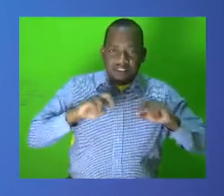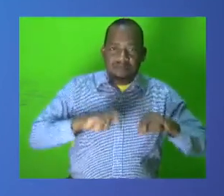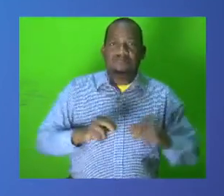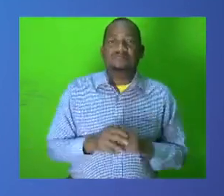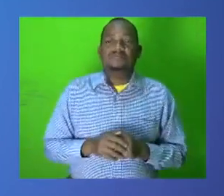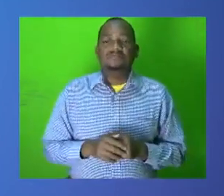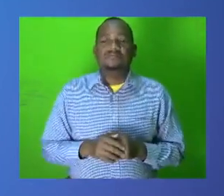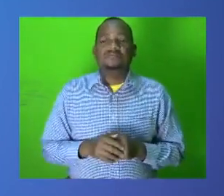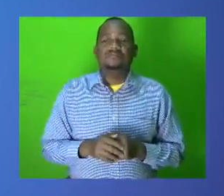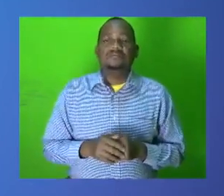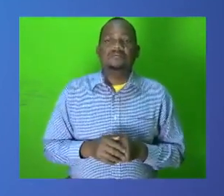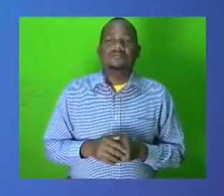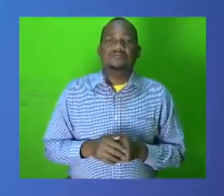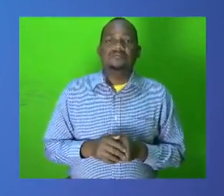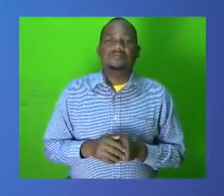are there?